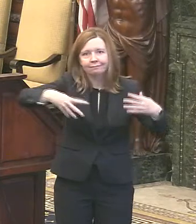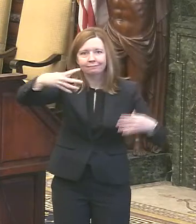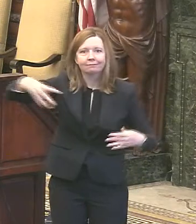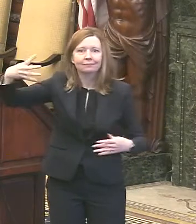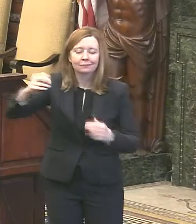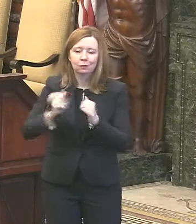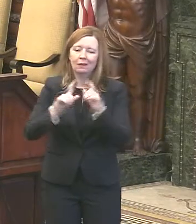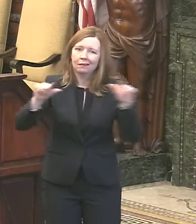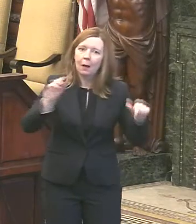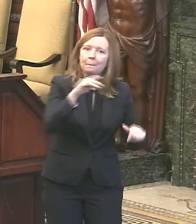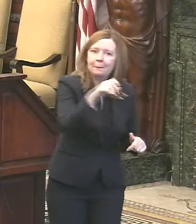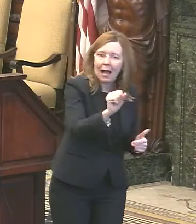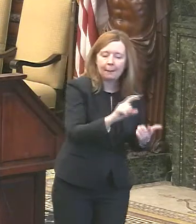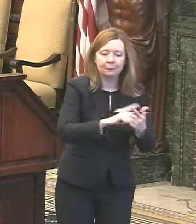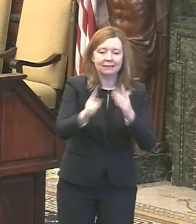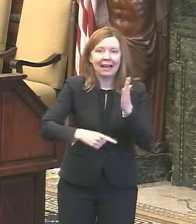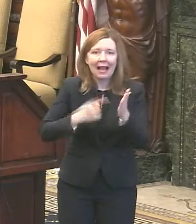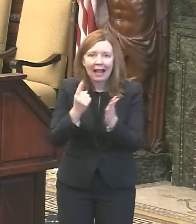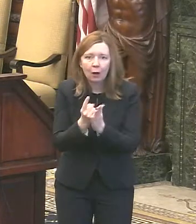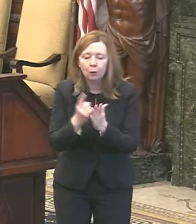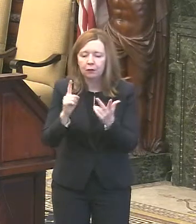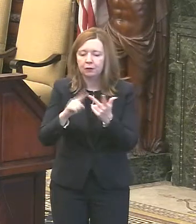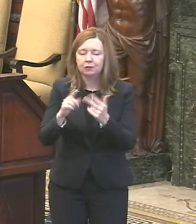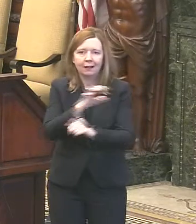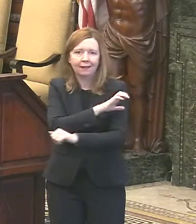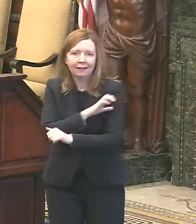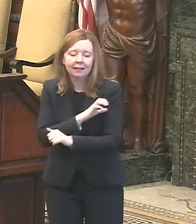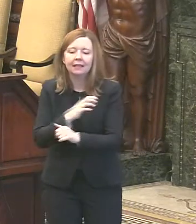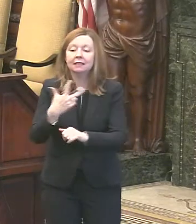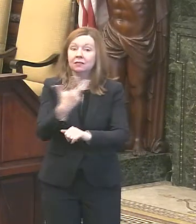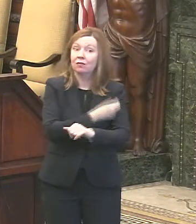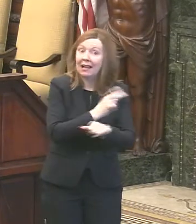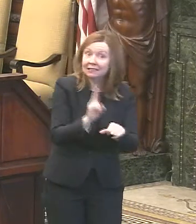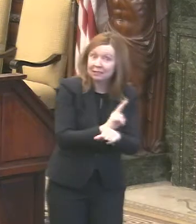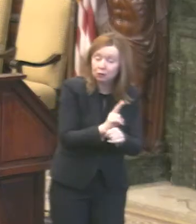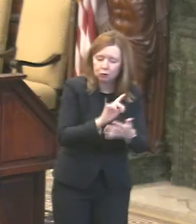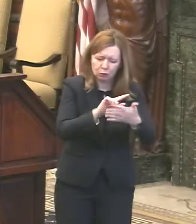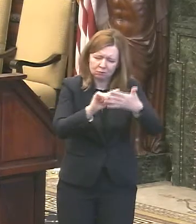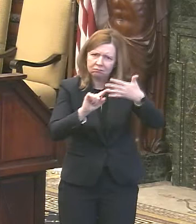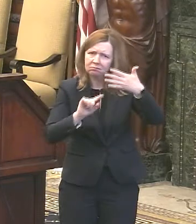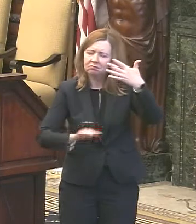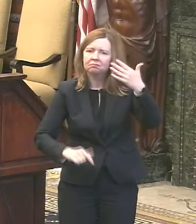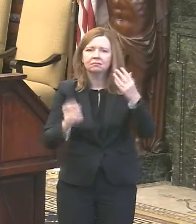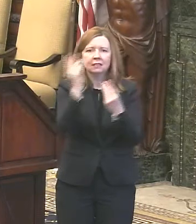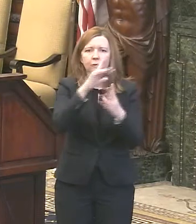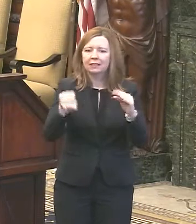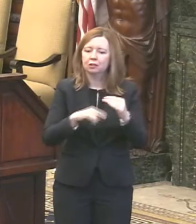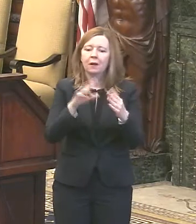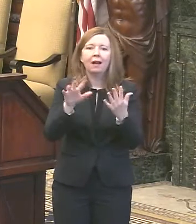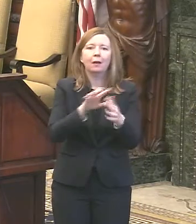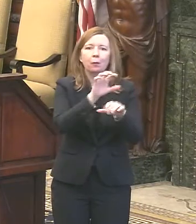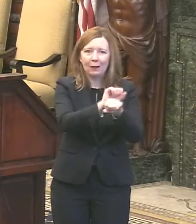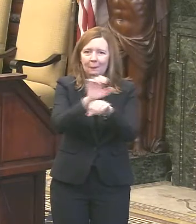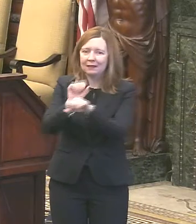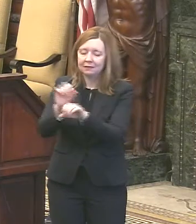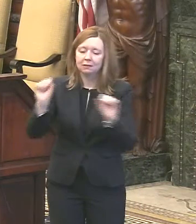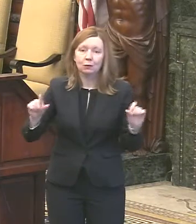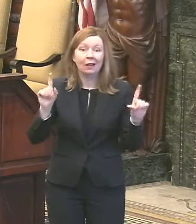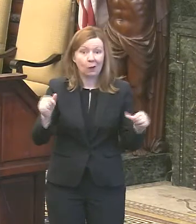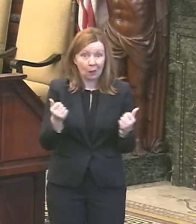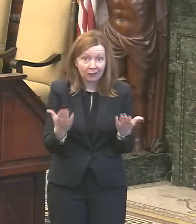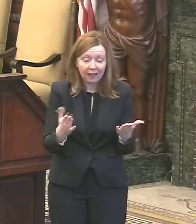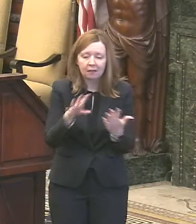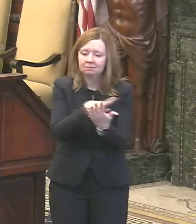their maps. There are hours of operations. There's the vaccines that are used. There's information about what appointments are available. And you can go in there